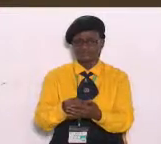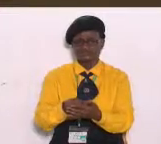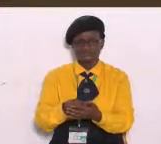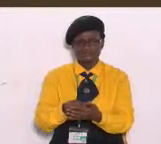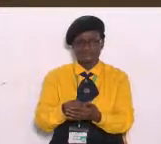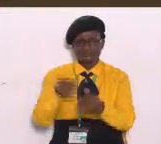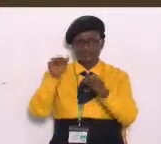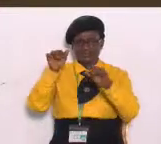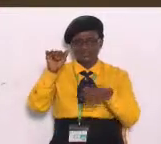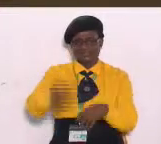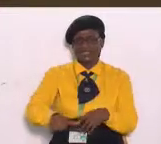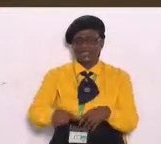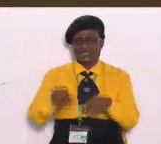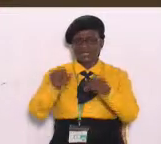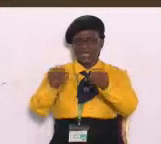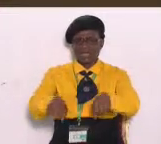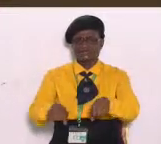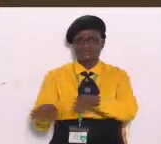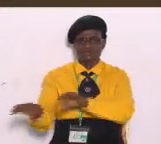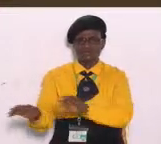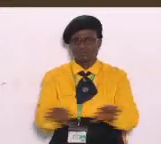they can do